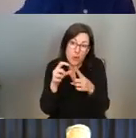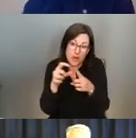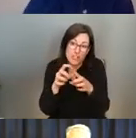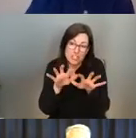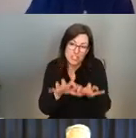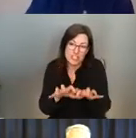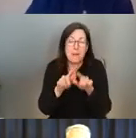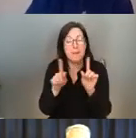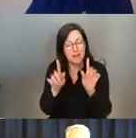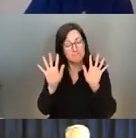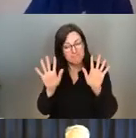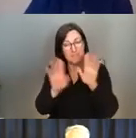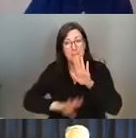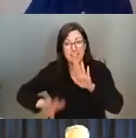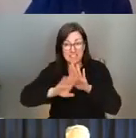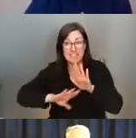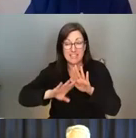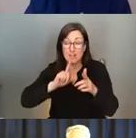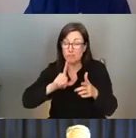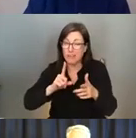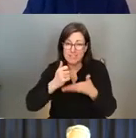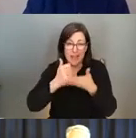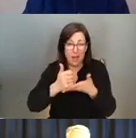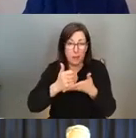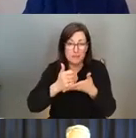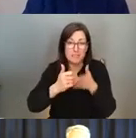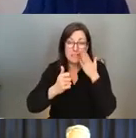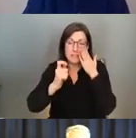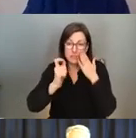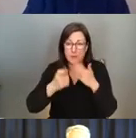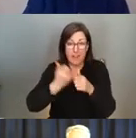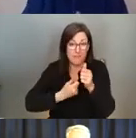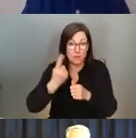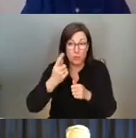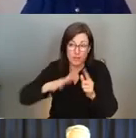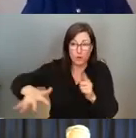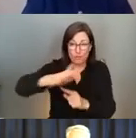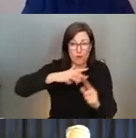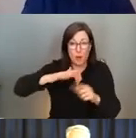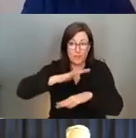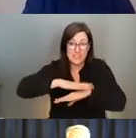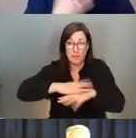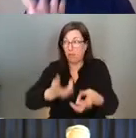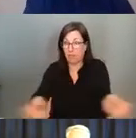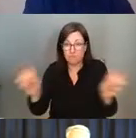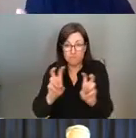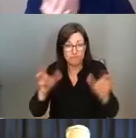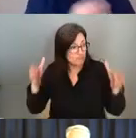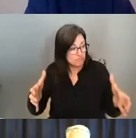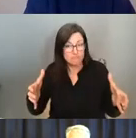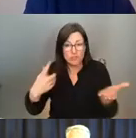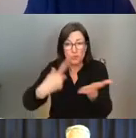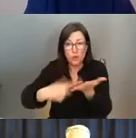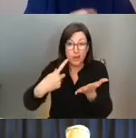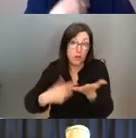but basically it really has helped to get everybody around a table and talk about possibly the